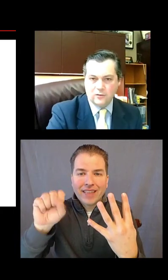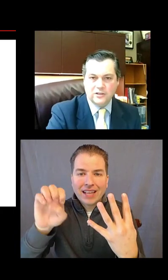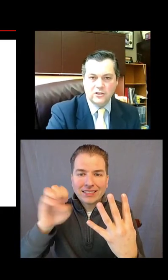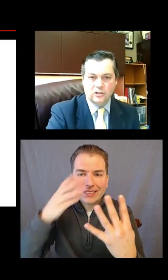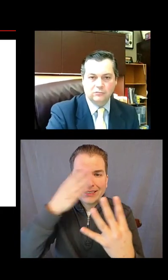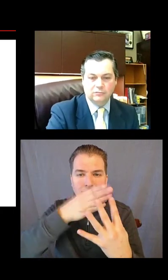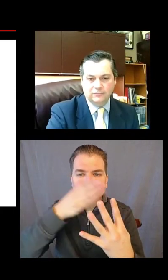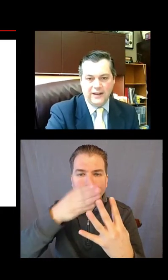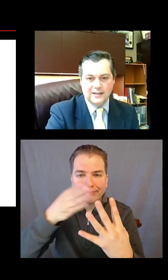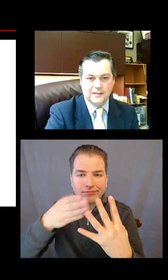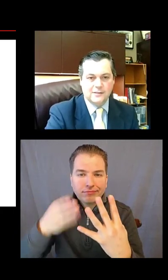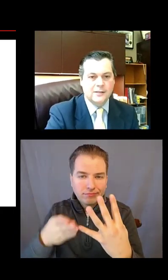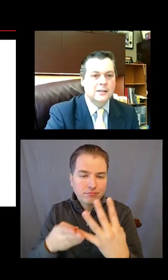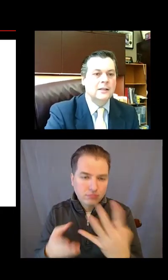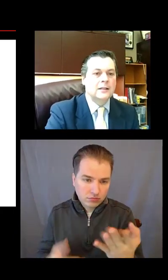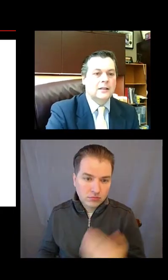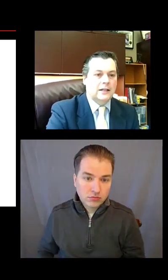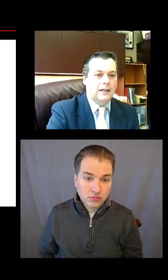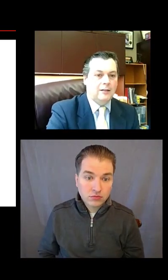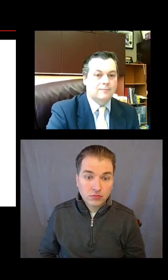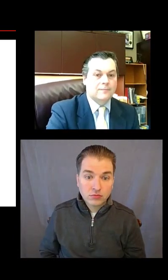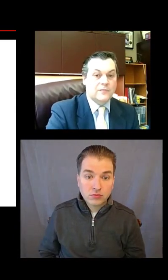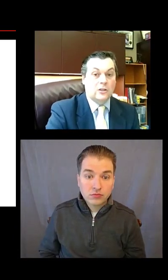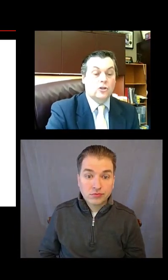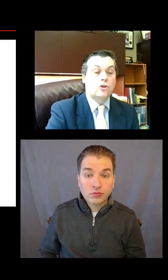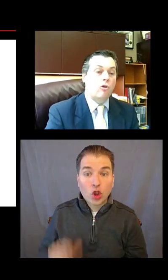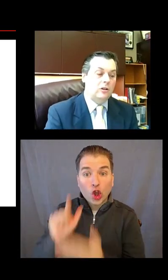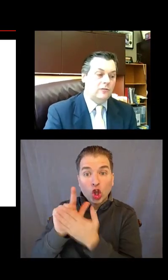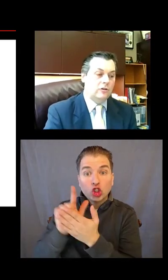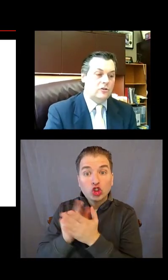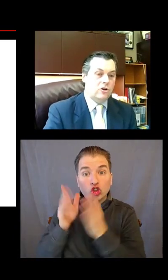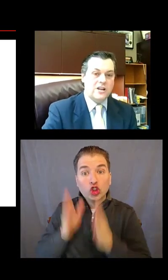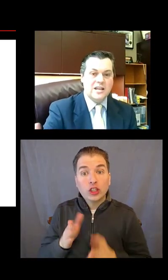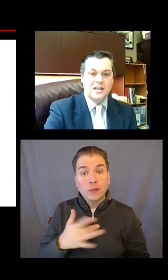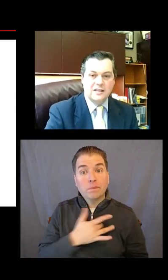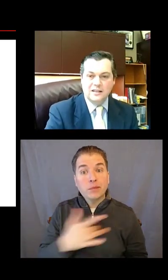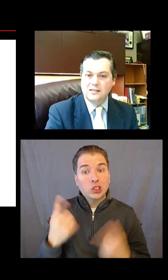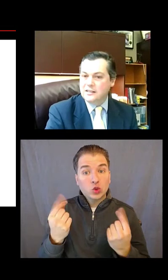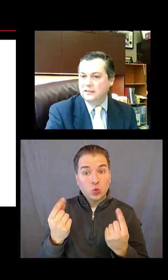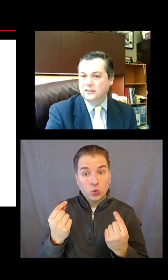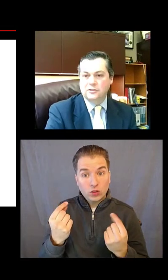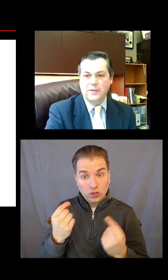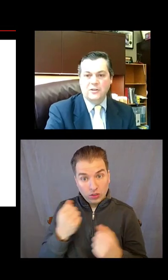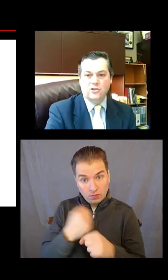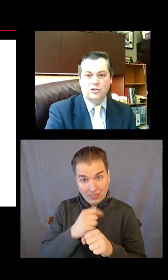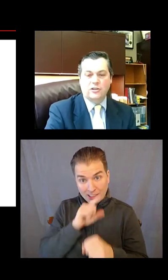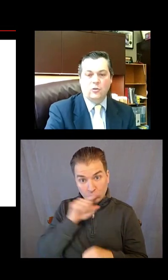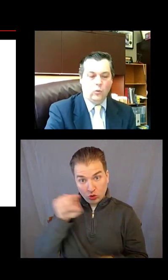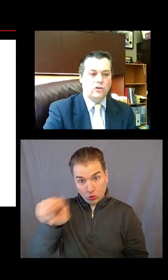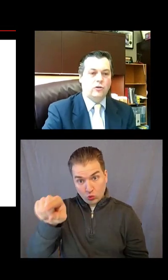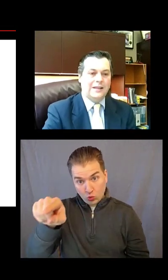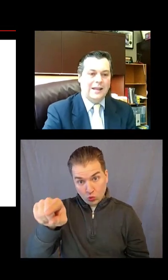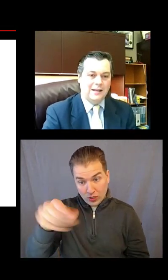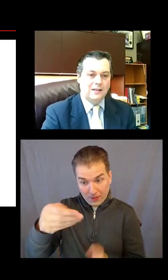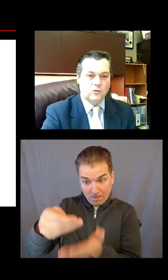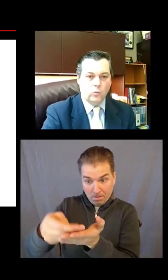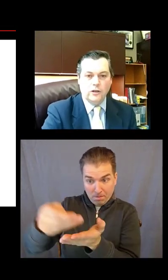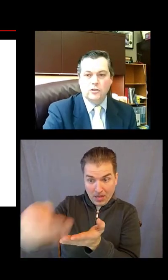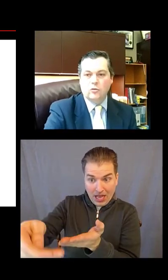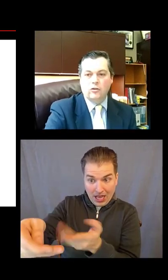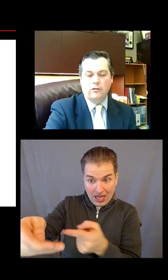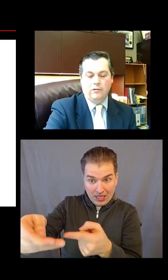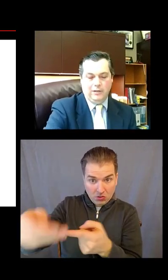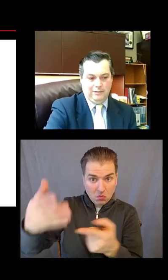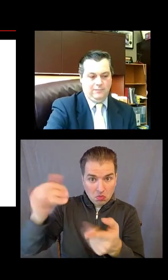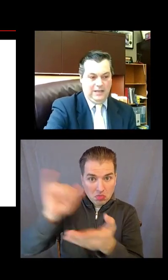separate acquisition phases. The goal of your attorney in this is to make sure that what you're getting is